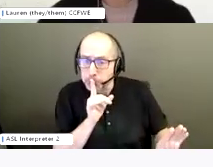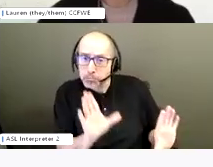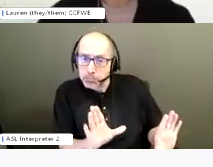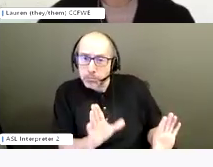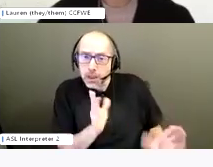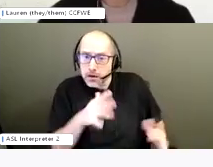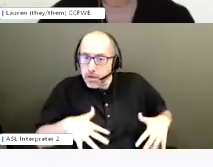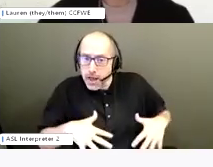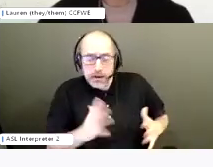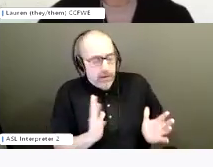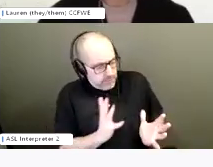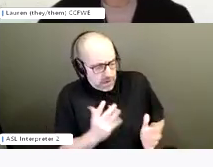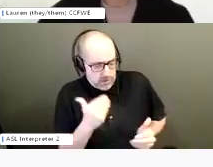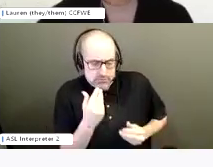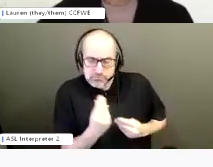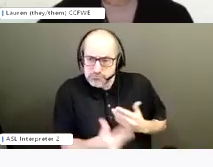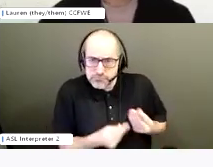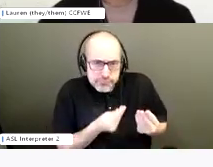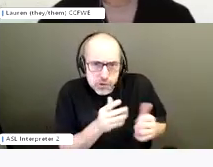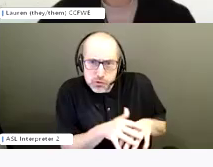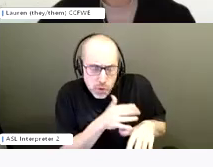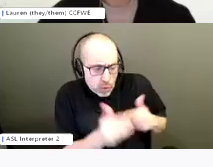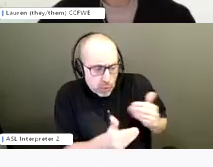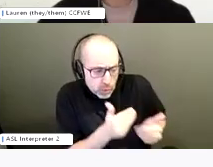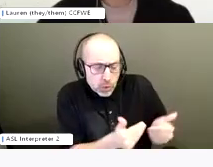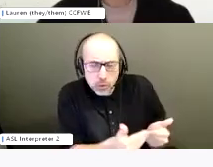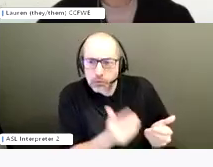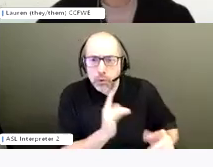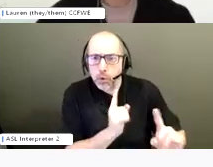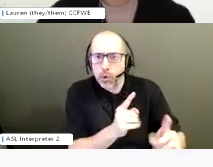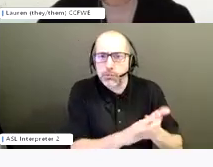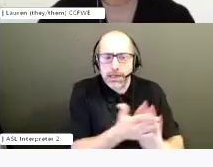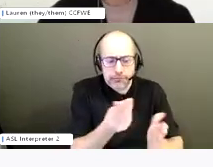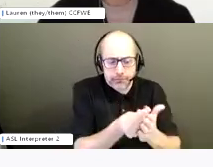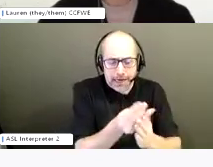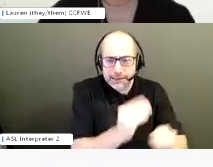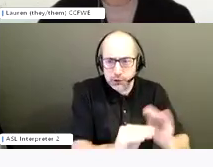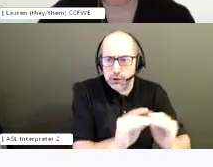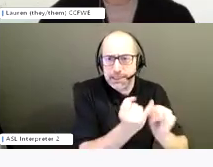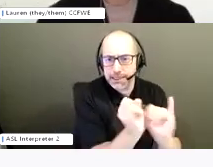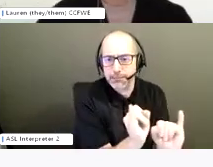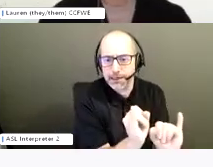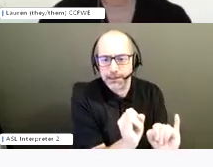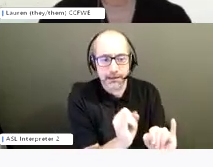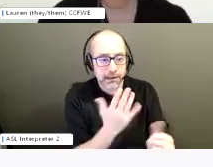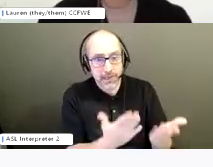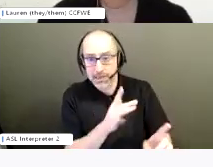towards regaining financial independence, especially for senior survivors who may have been their whole